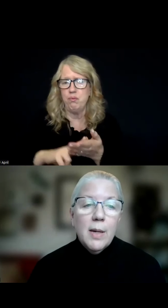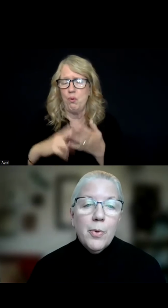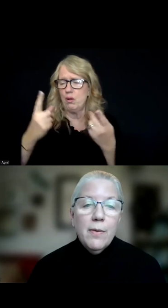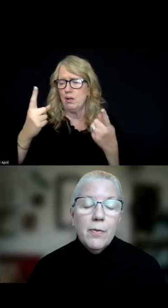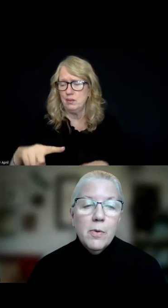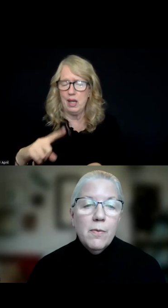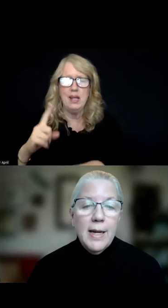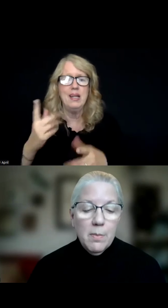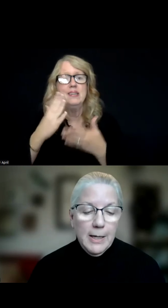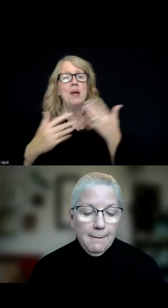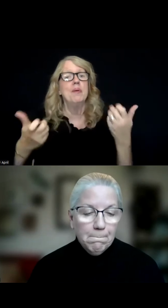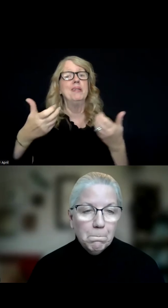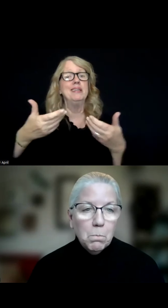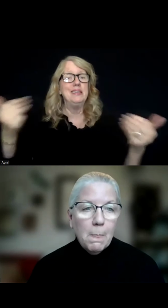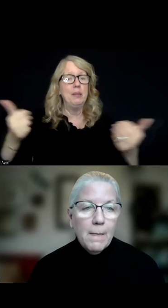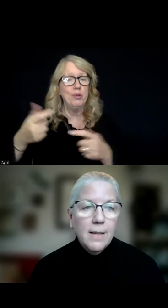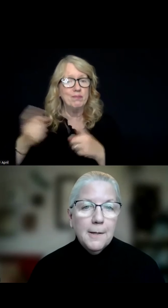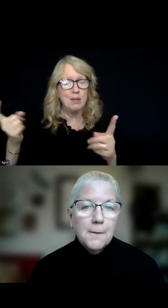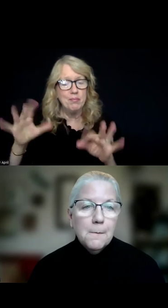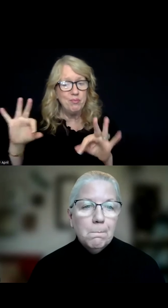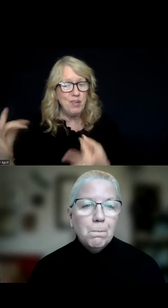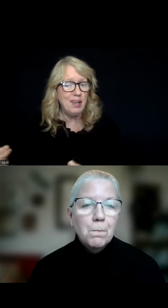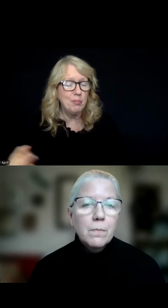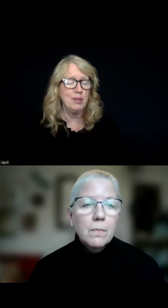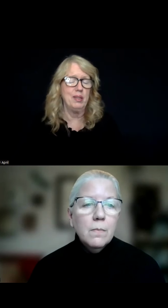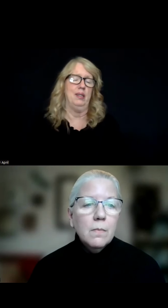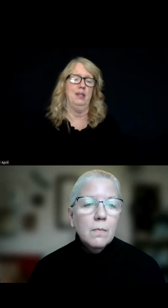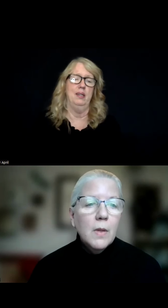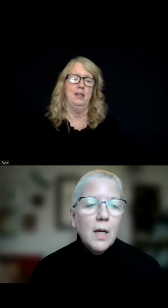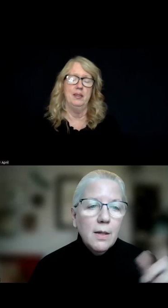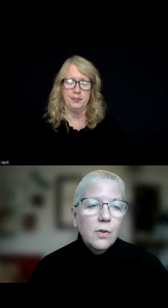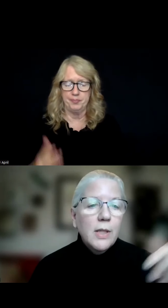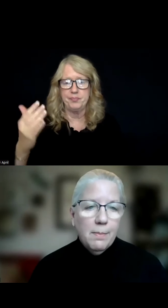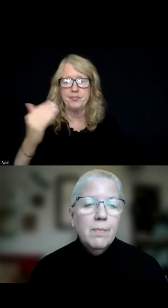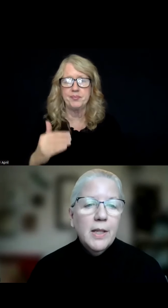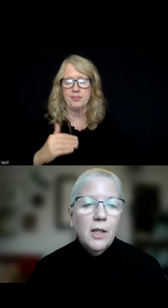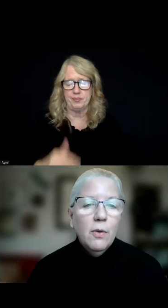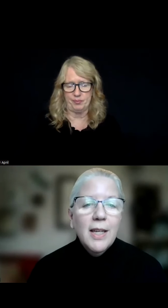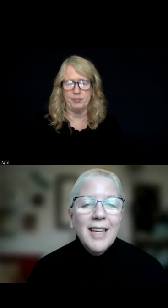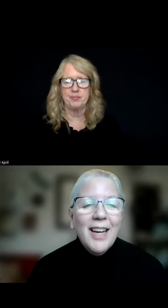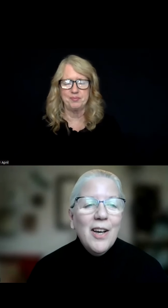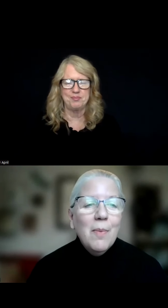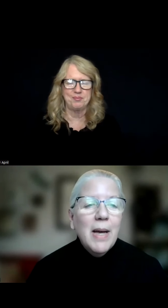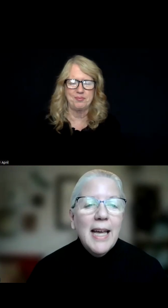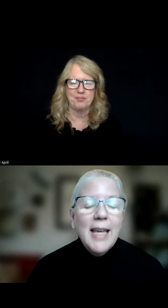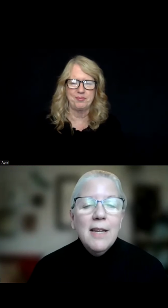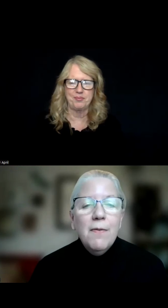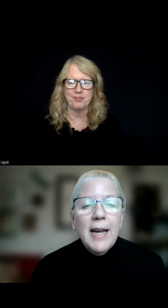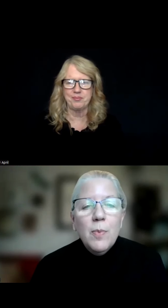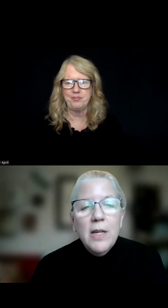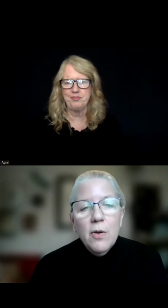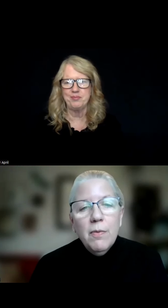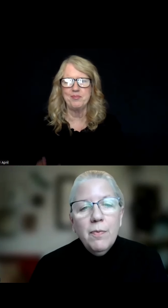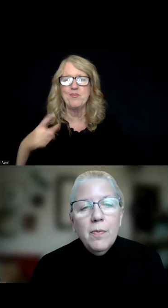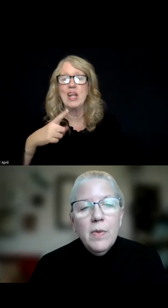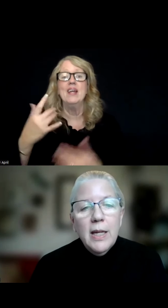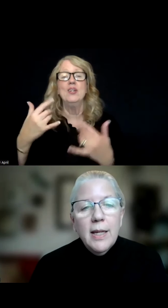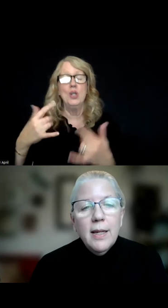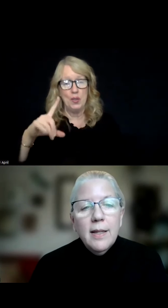they're separated from their family. Next. Yeah, thank you. And in fact, we